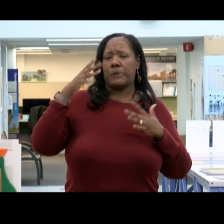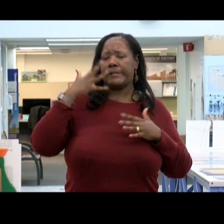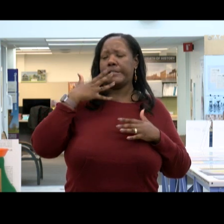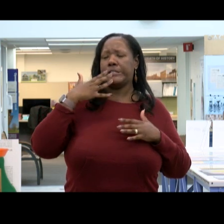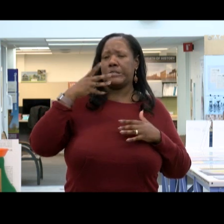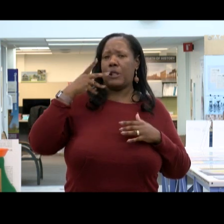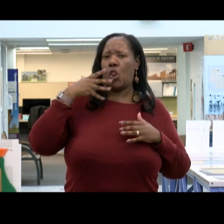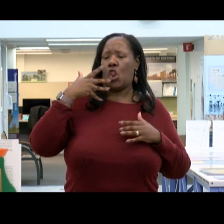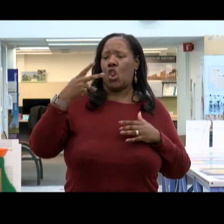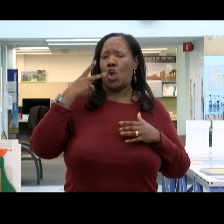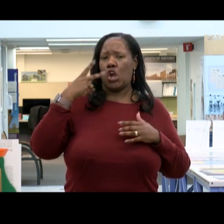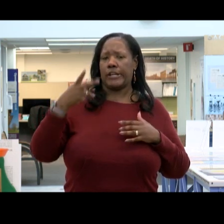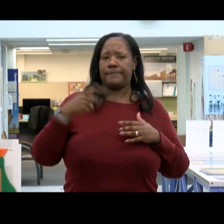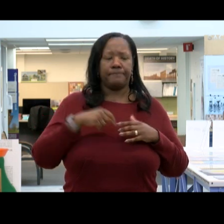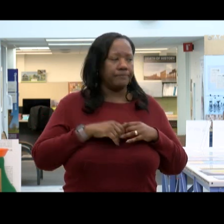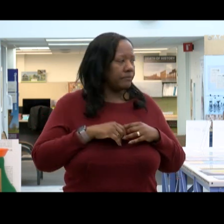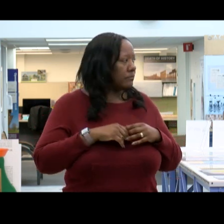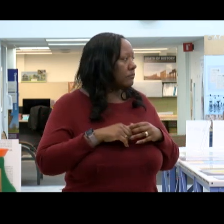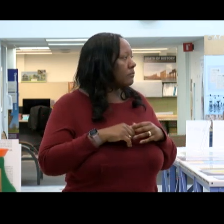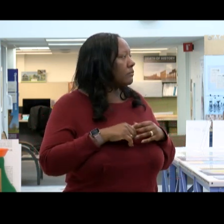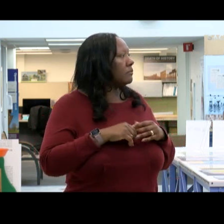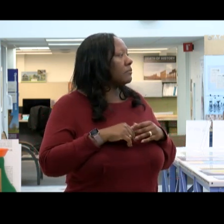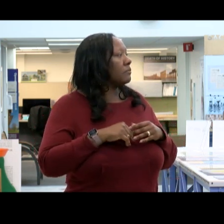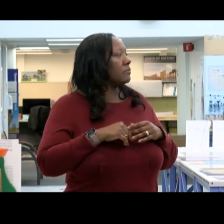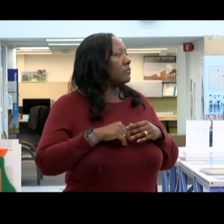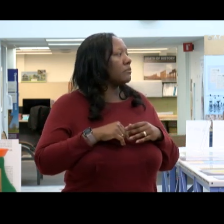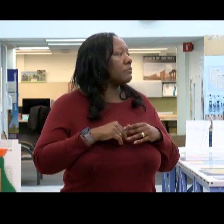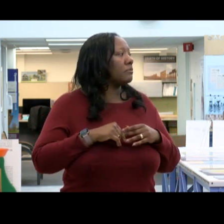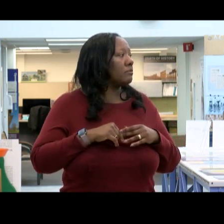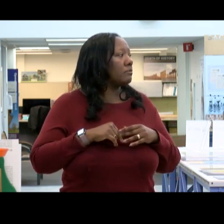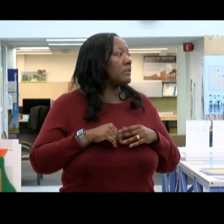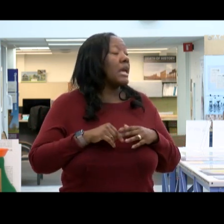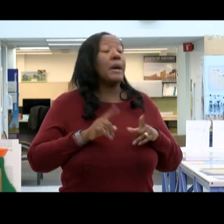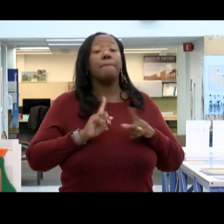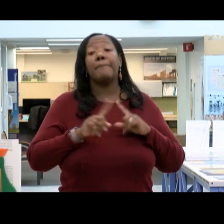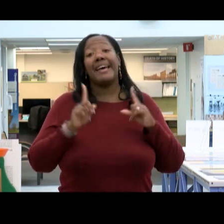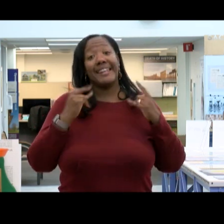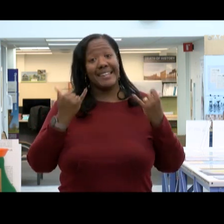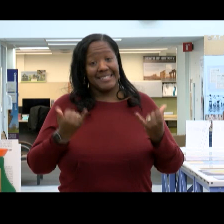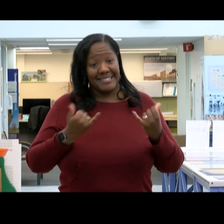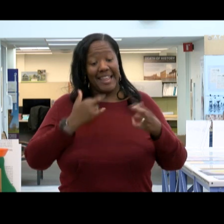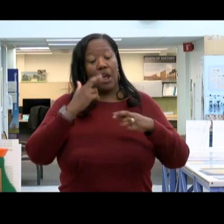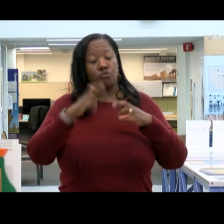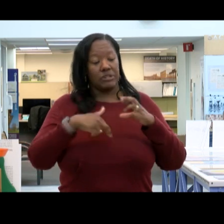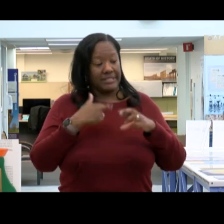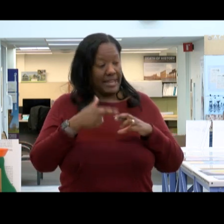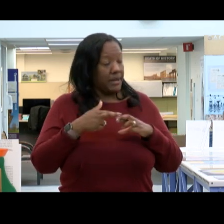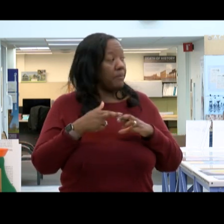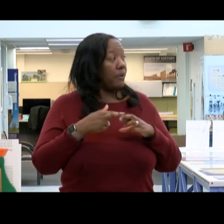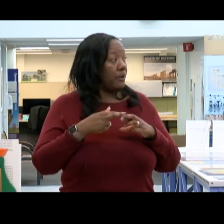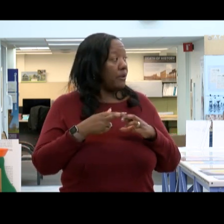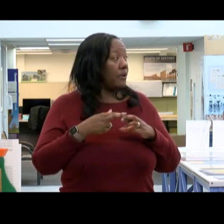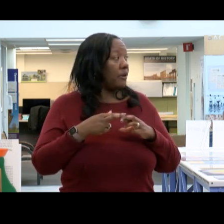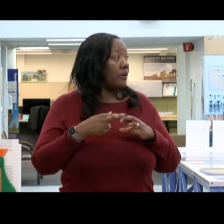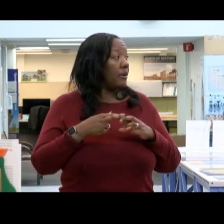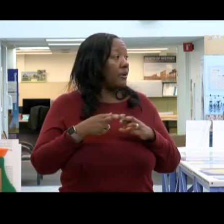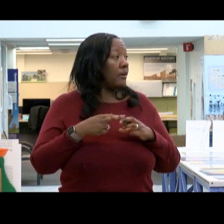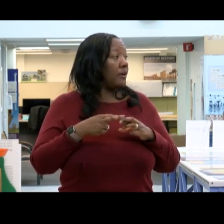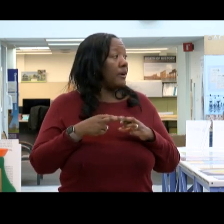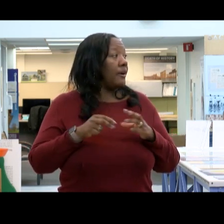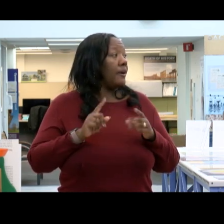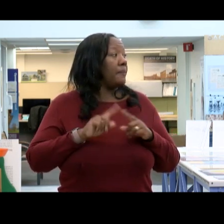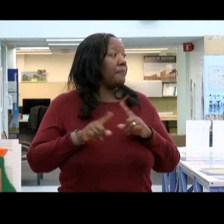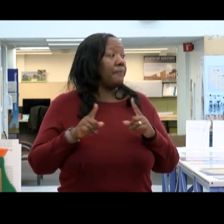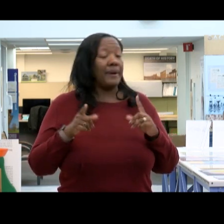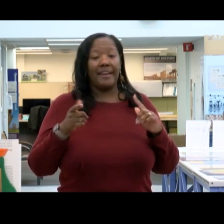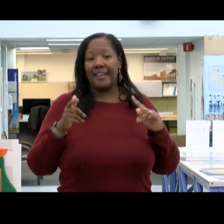But acrylic is now recyclable. But the disappointing thing is there's no great recycling